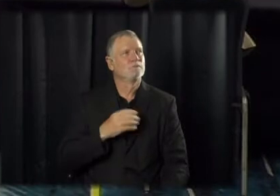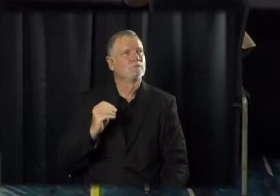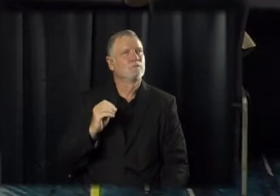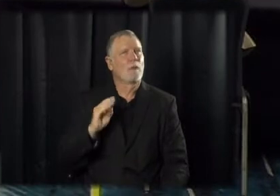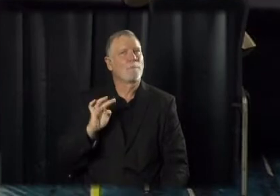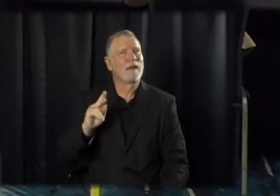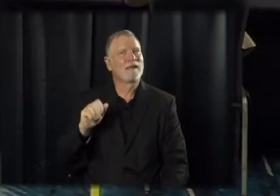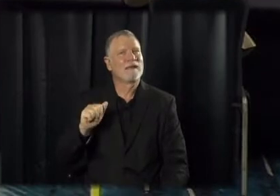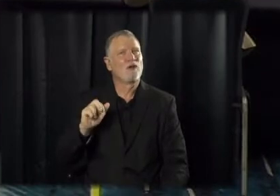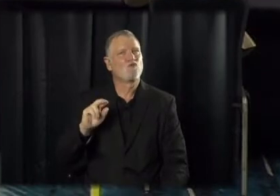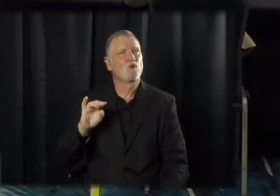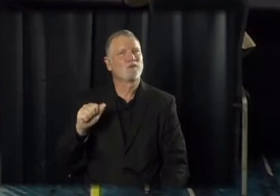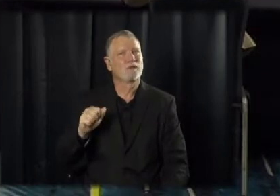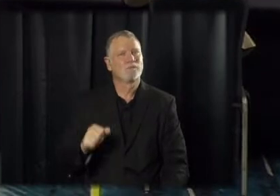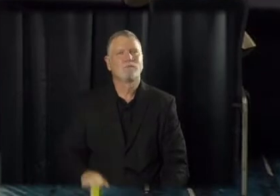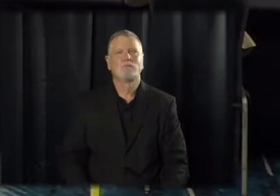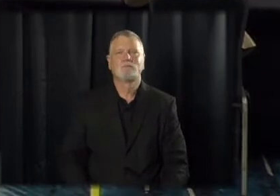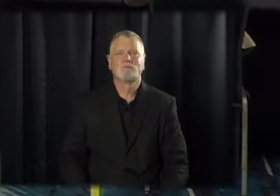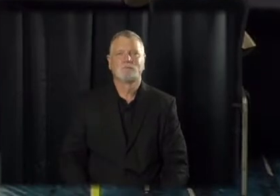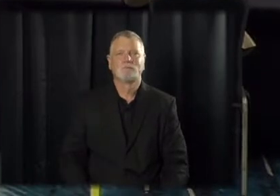Rosa?